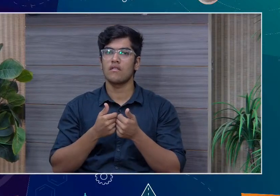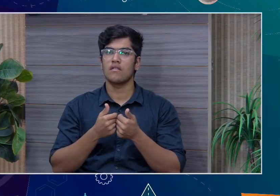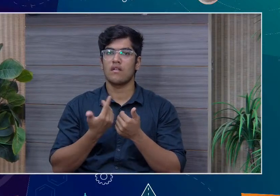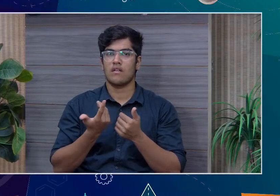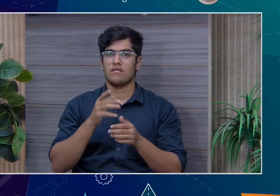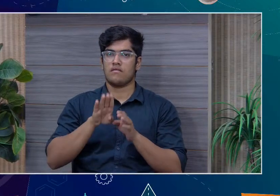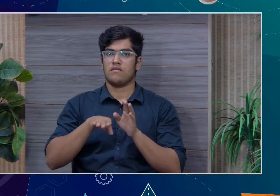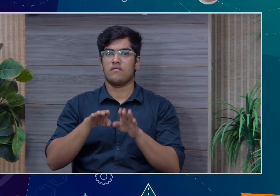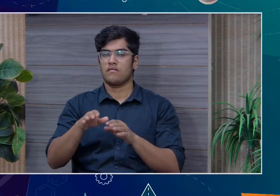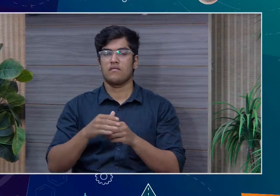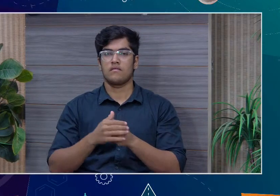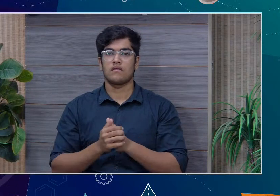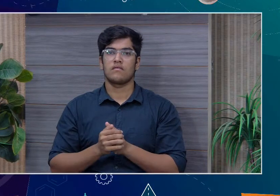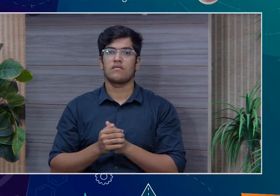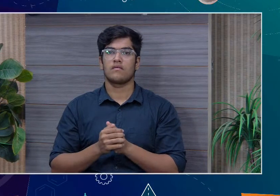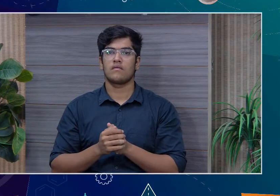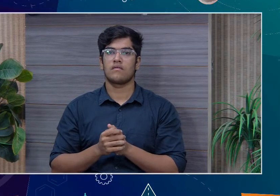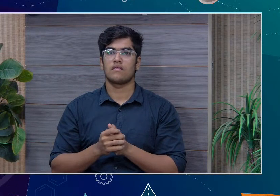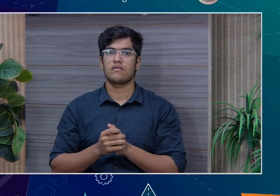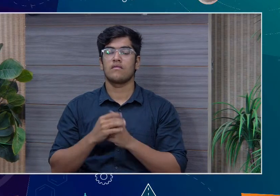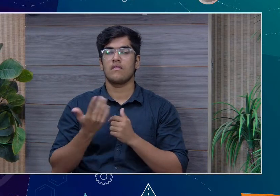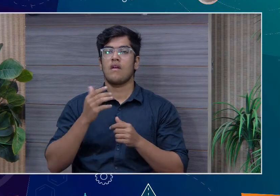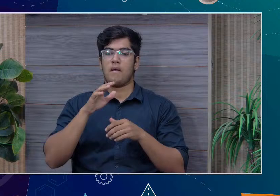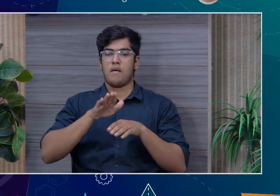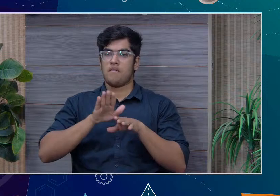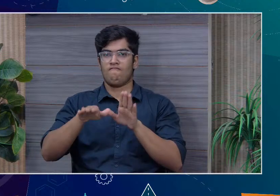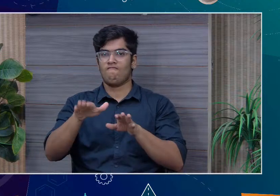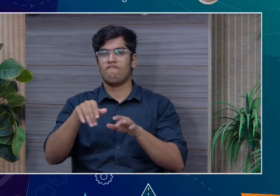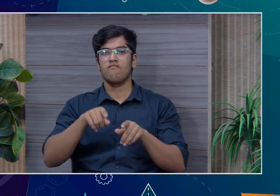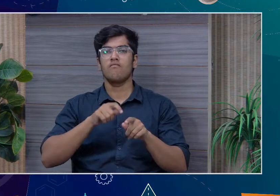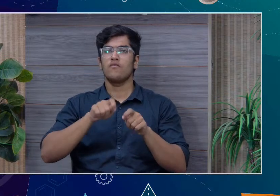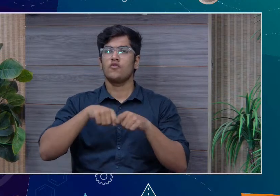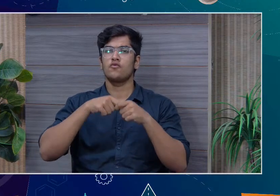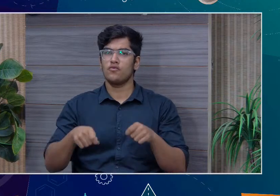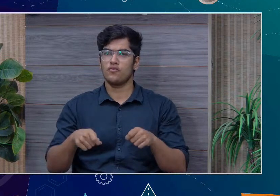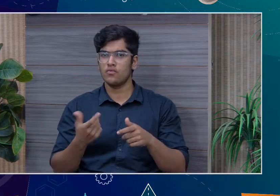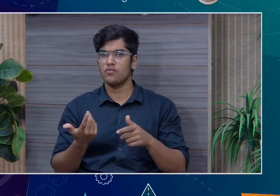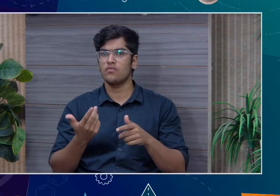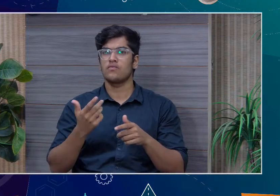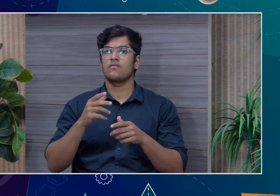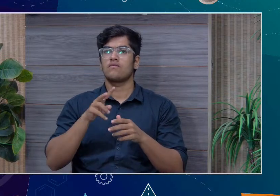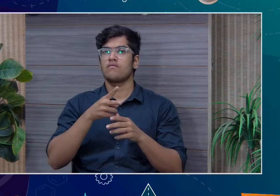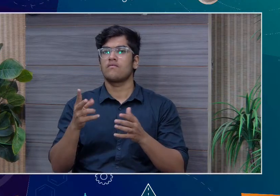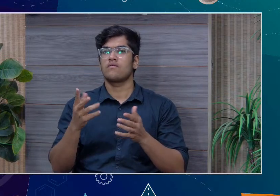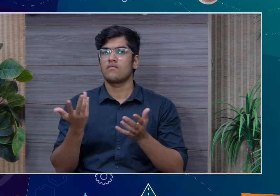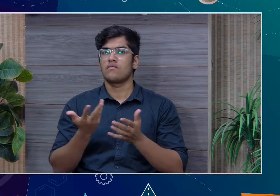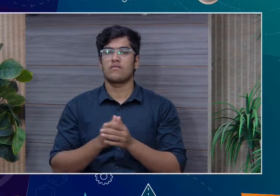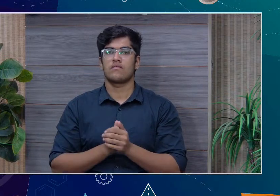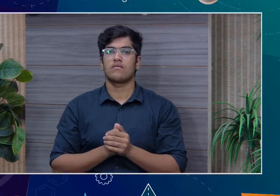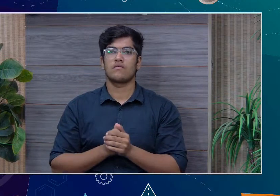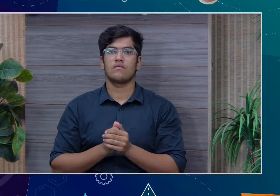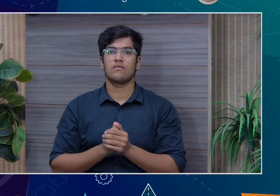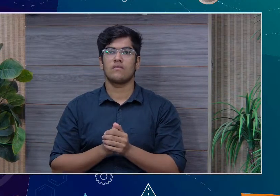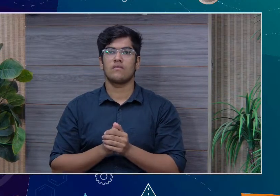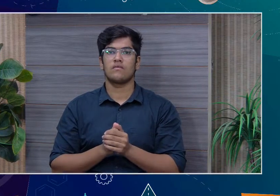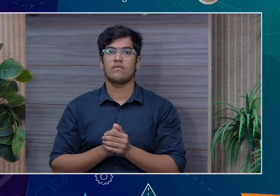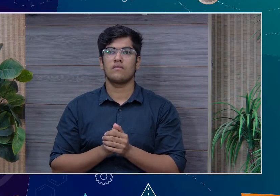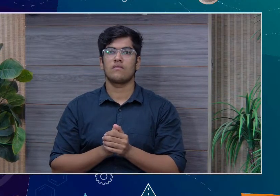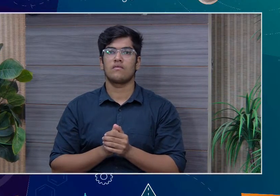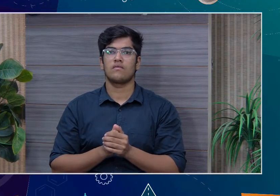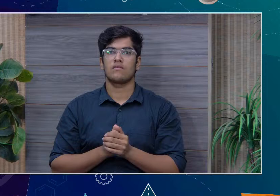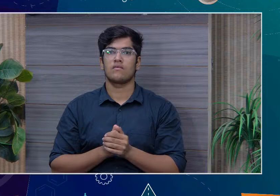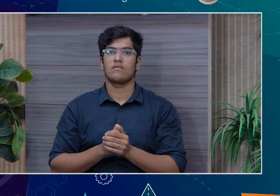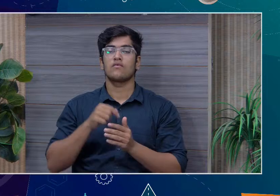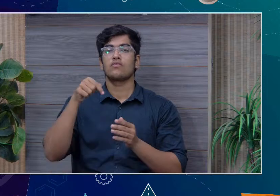Footsteps. Yes, footsteps. And what do we wear in our feet? Footwear. Shoes? Exactly, ma'am. So today's